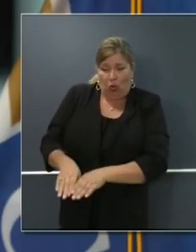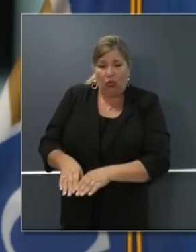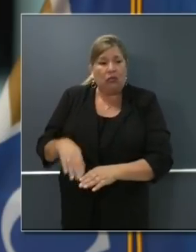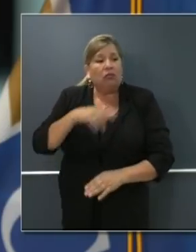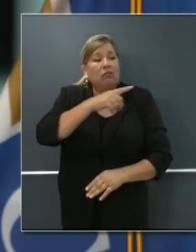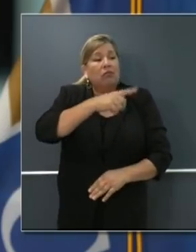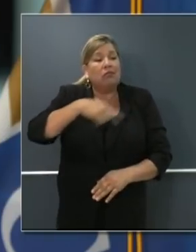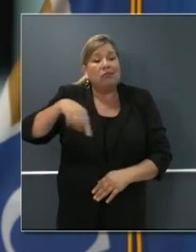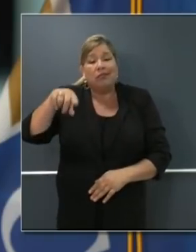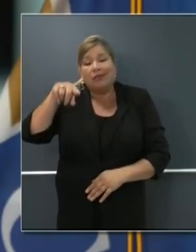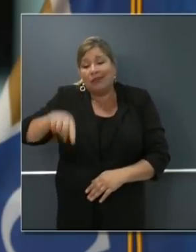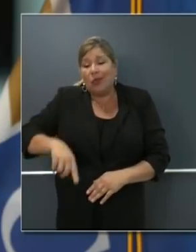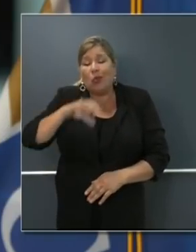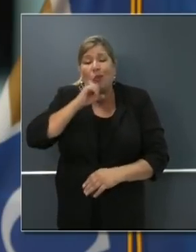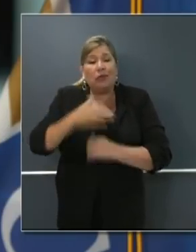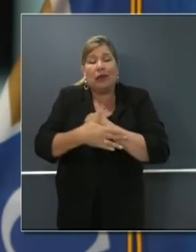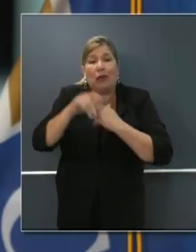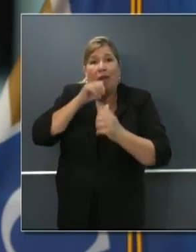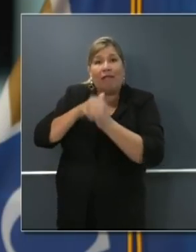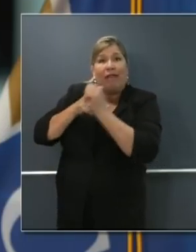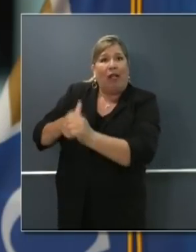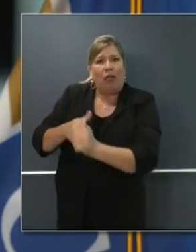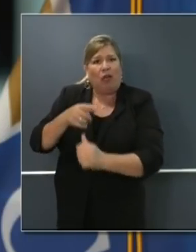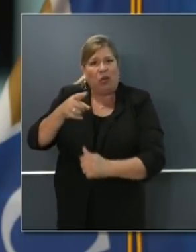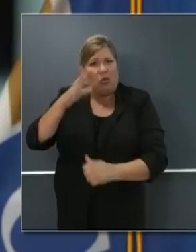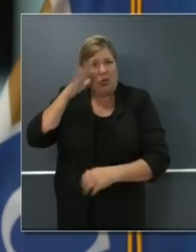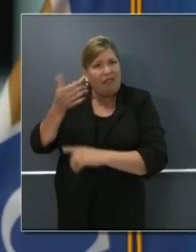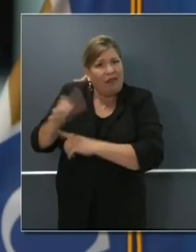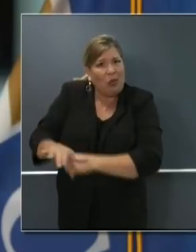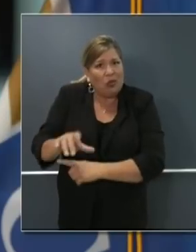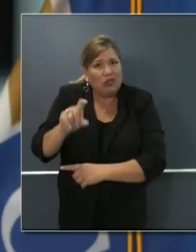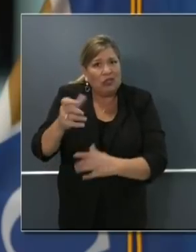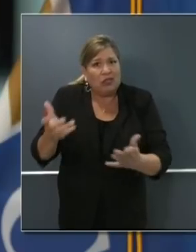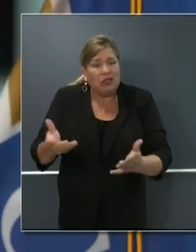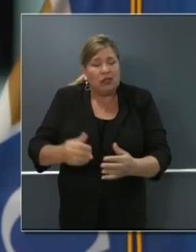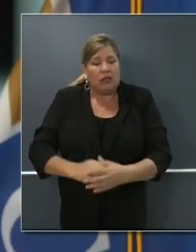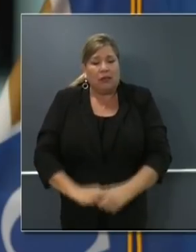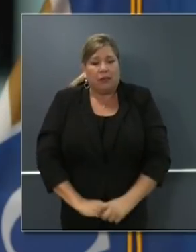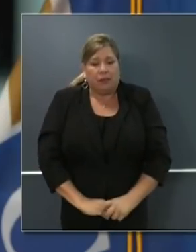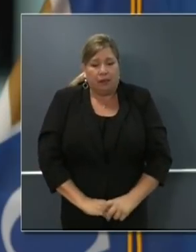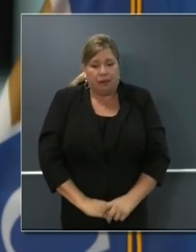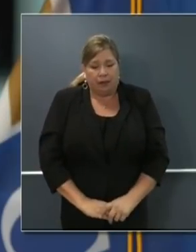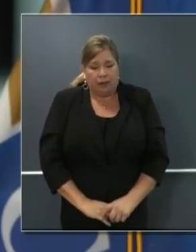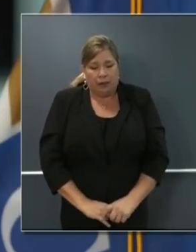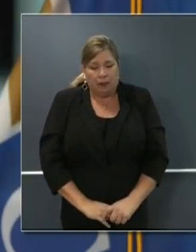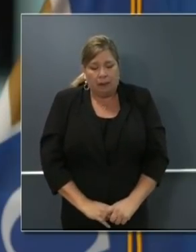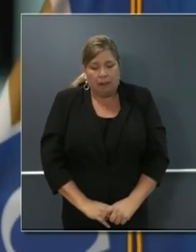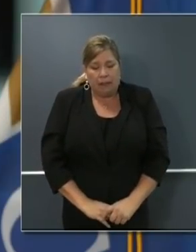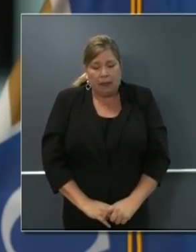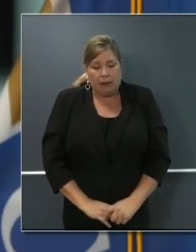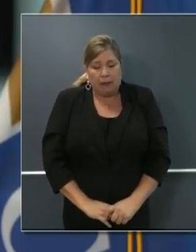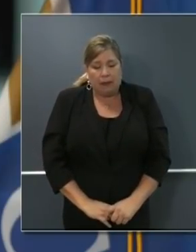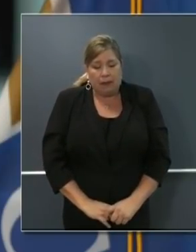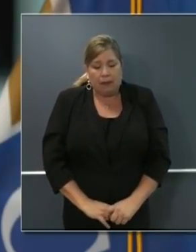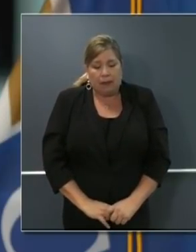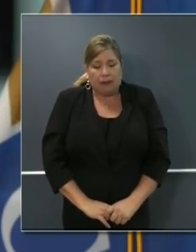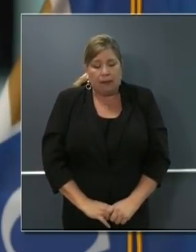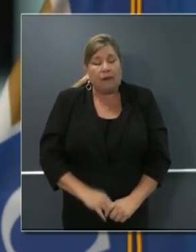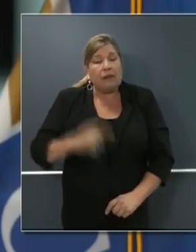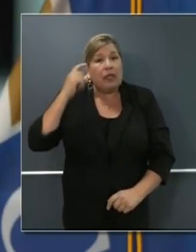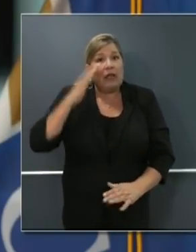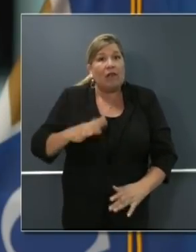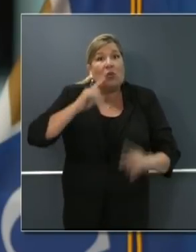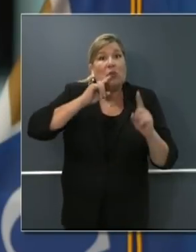and unfortunately, we weren't able to provide the kind of physical distancing, social distancing that is